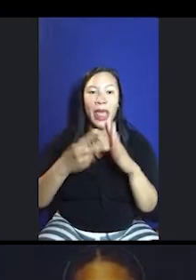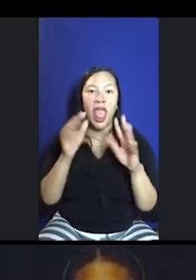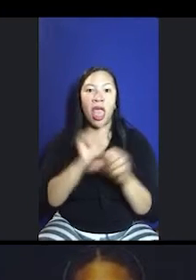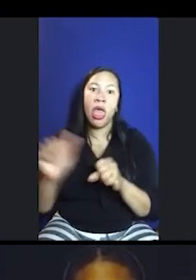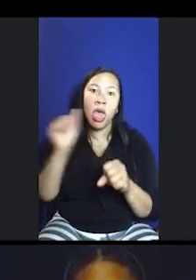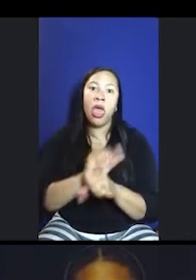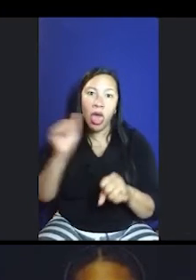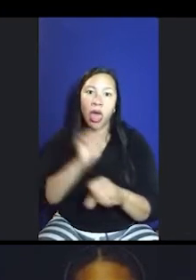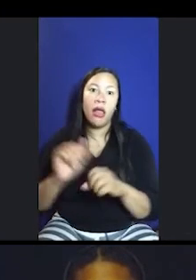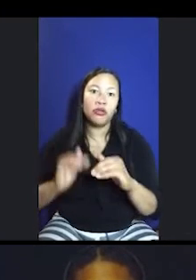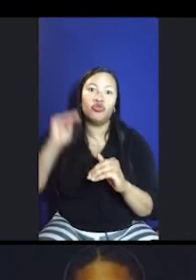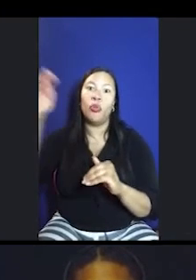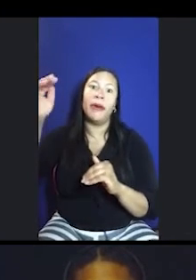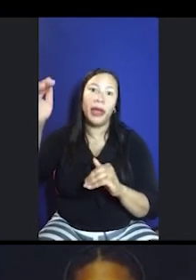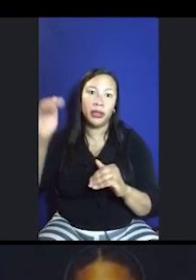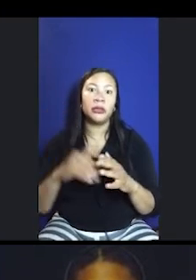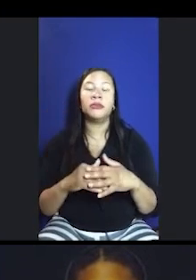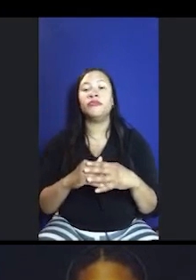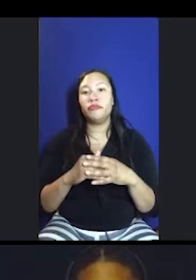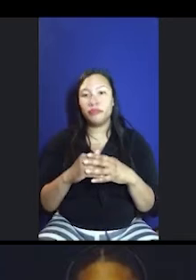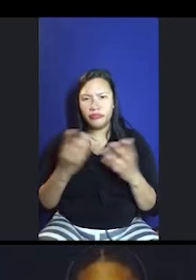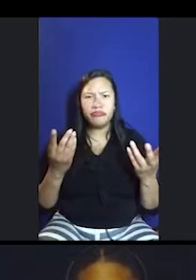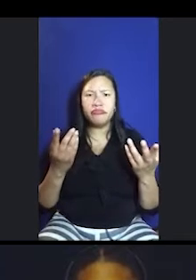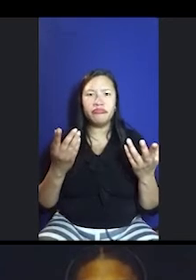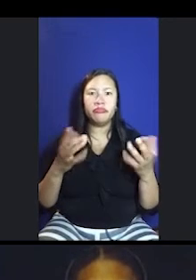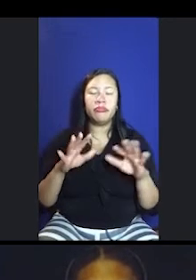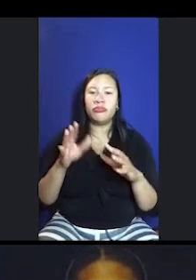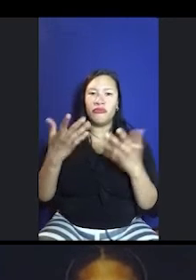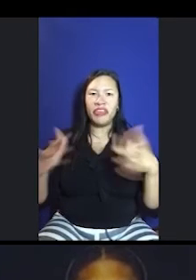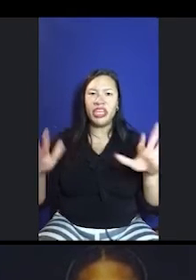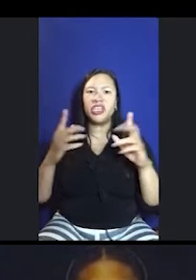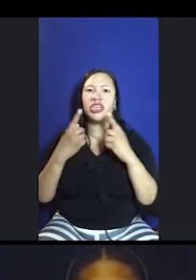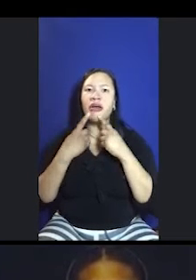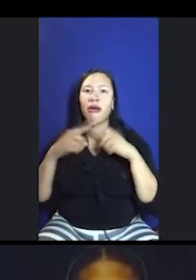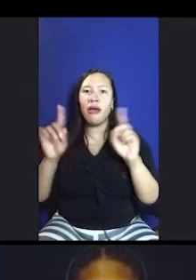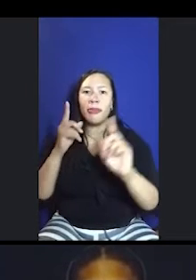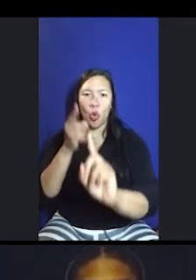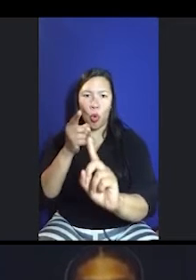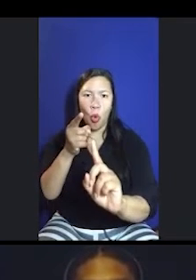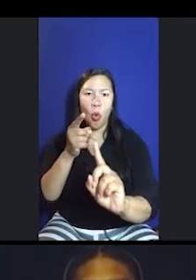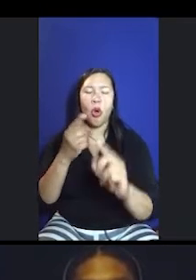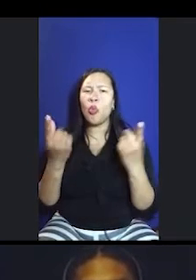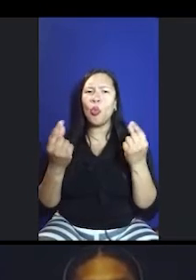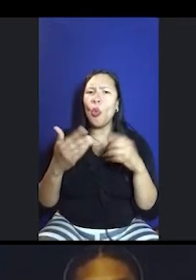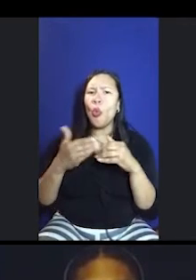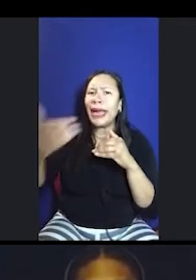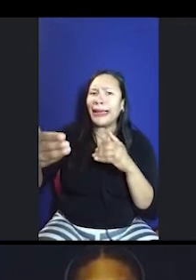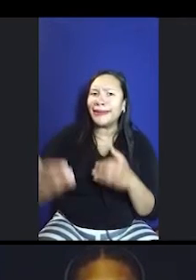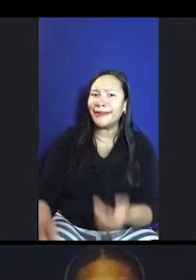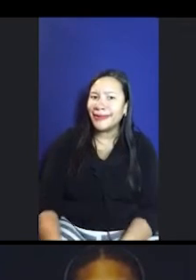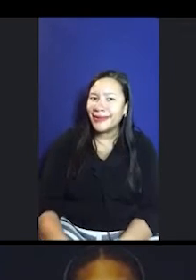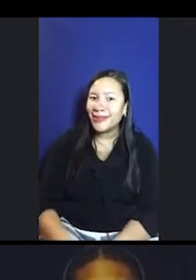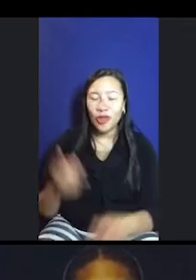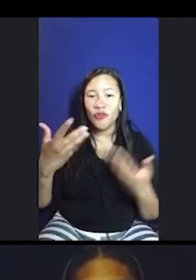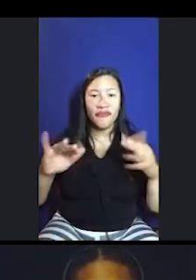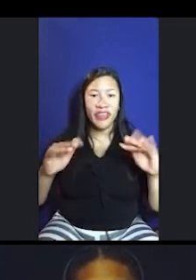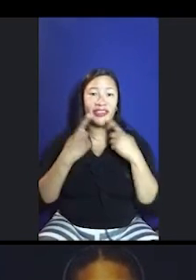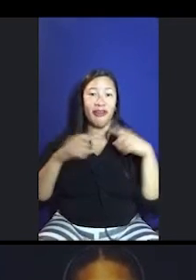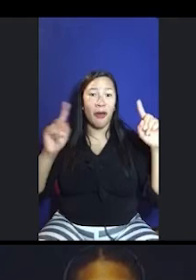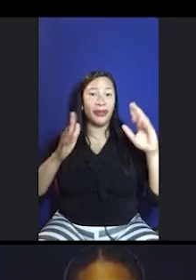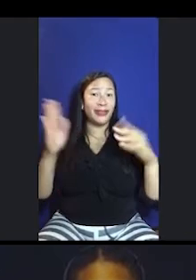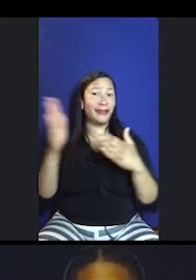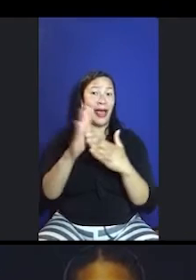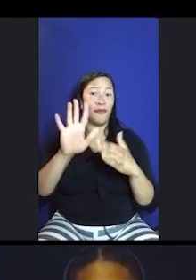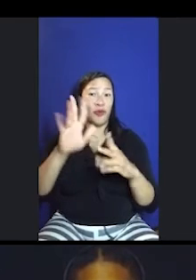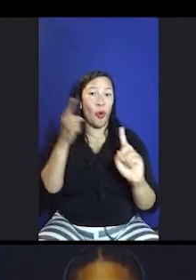Move podcast, what do you do next at this stage? good question. Like you're at the top, like you